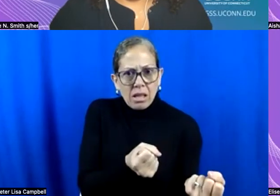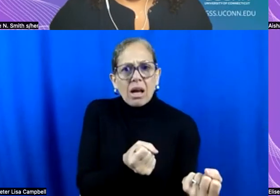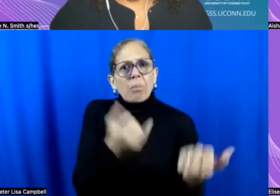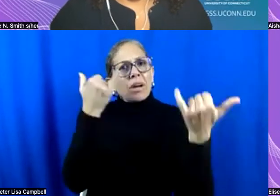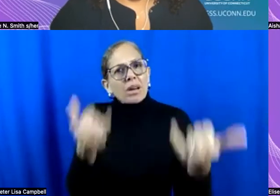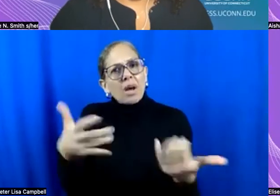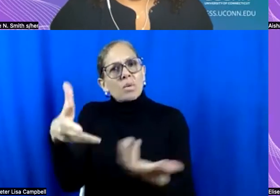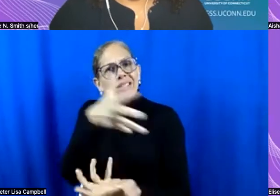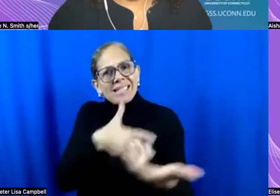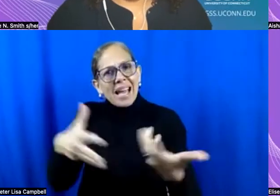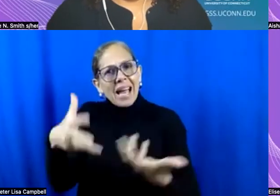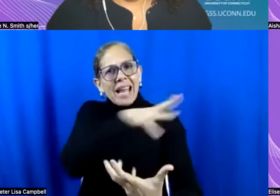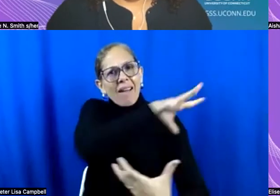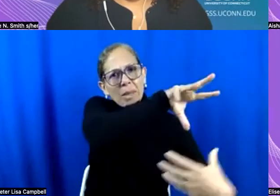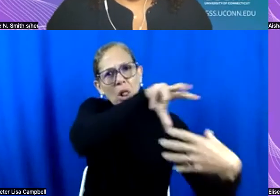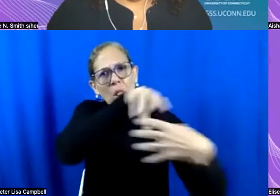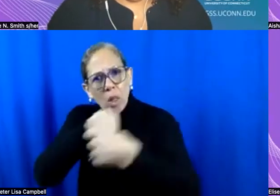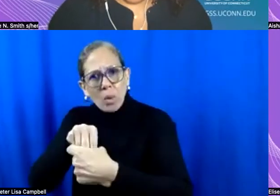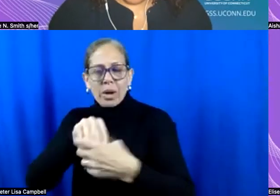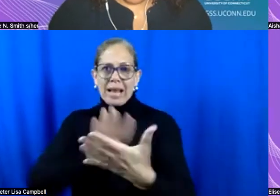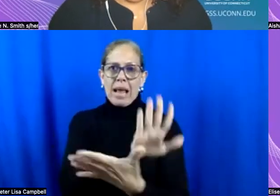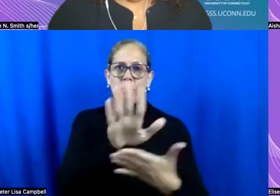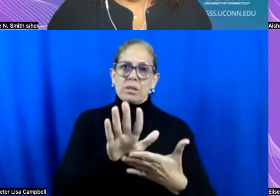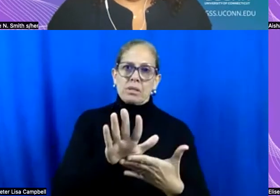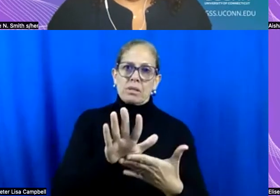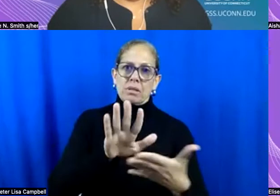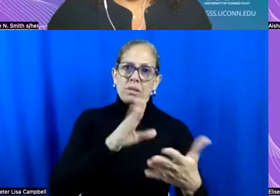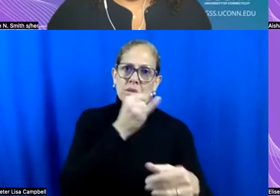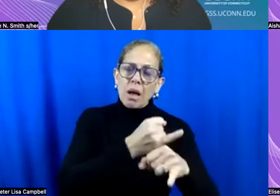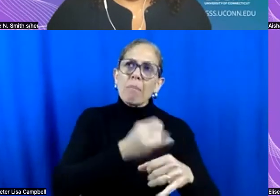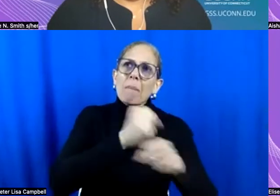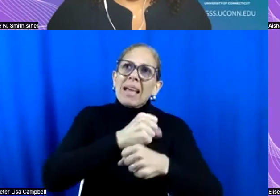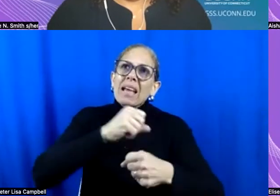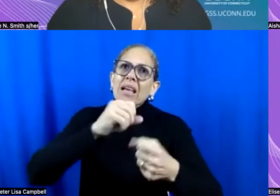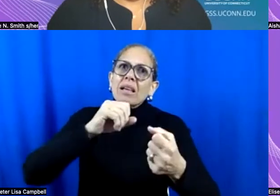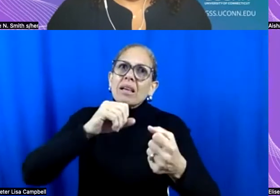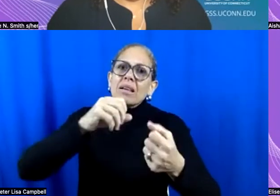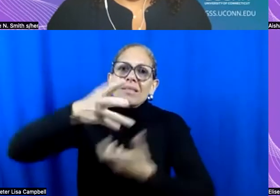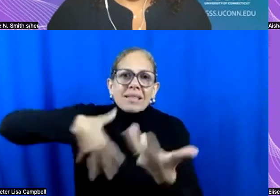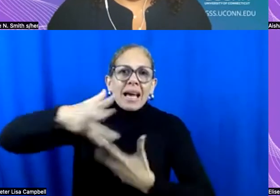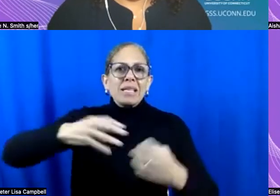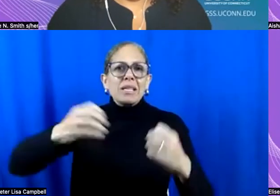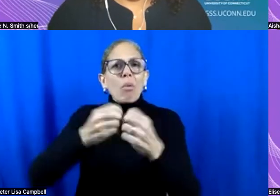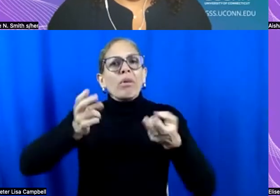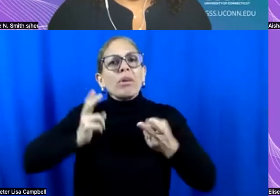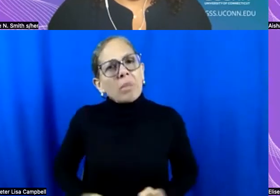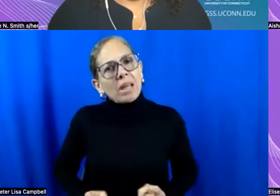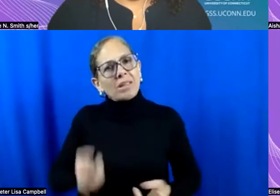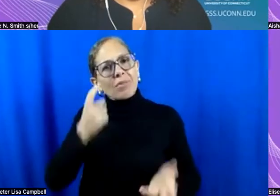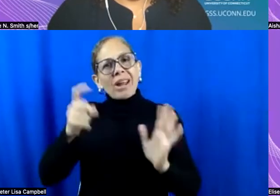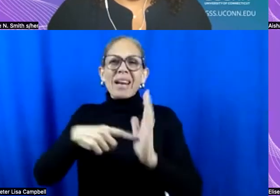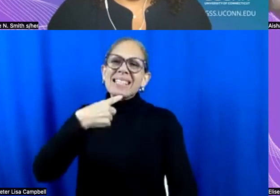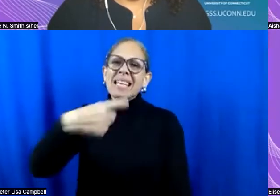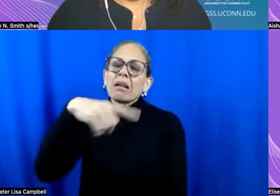societies, including campuses, but not only campuses, to make society more humane, more recognizable. And when I say Black,